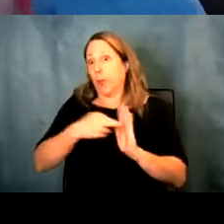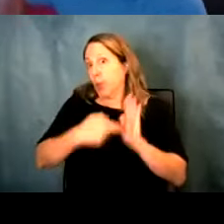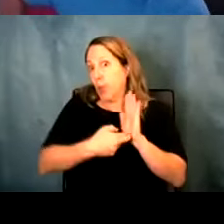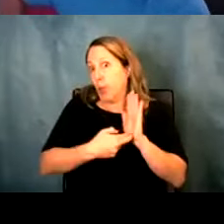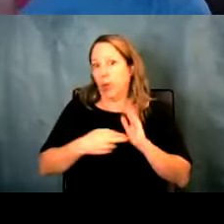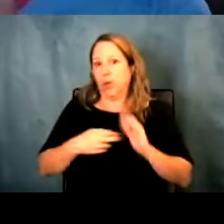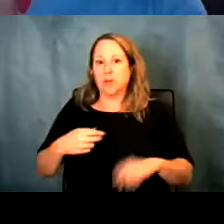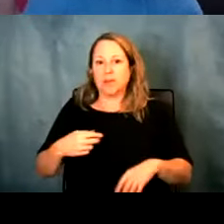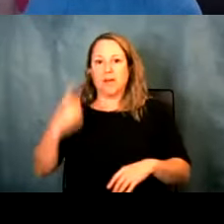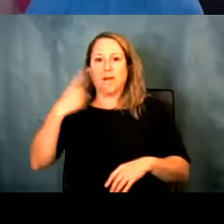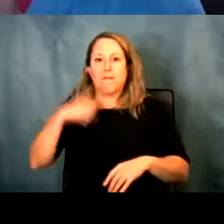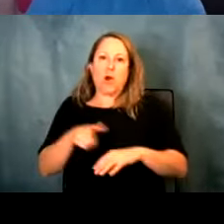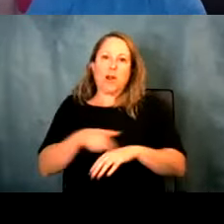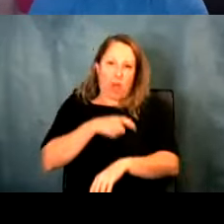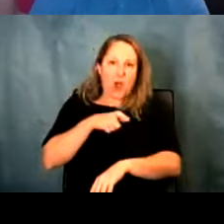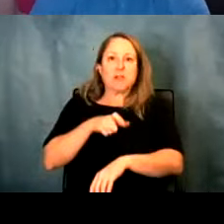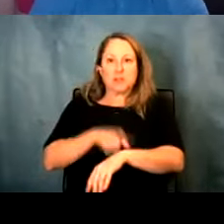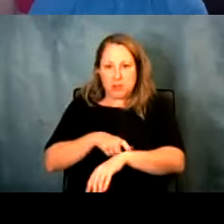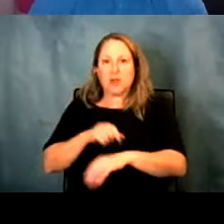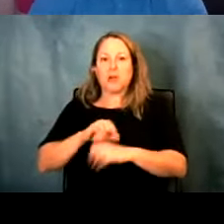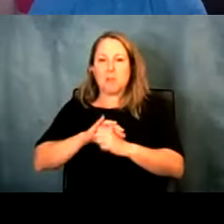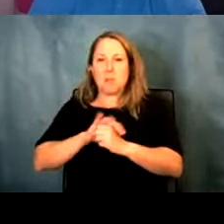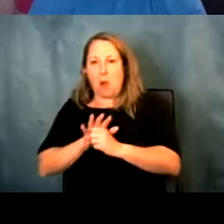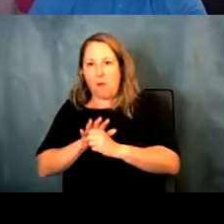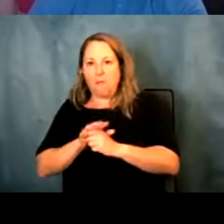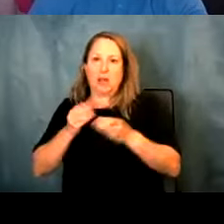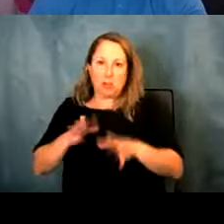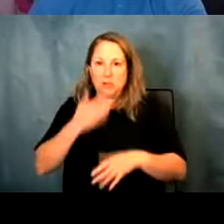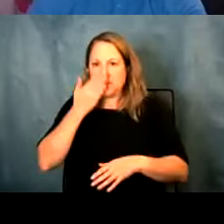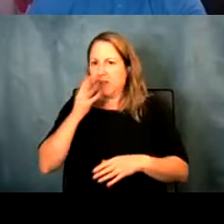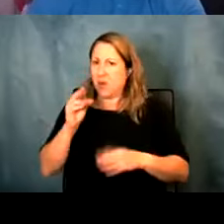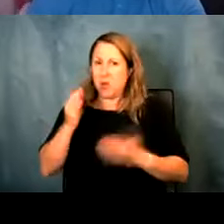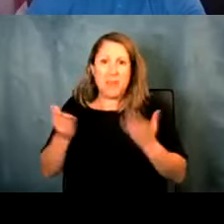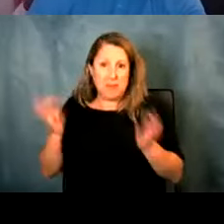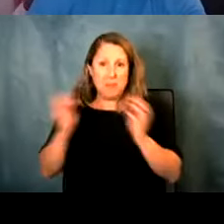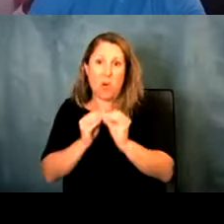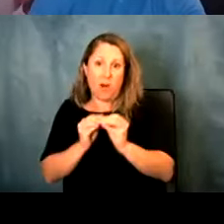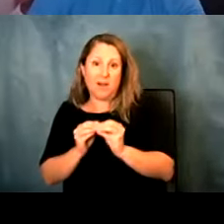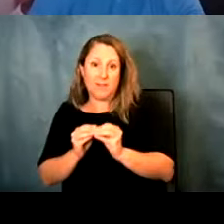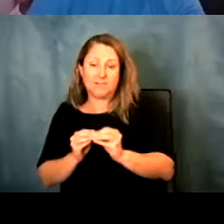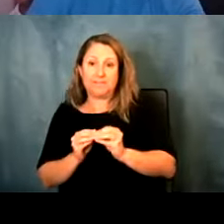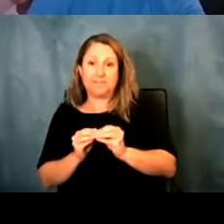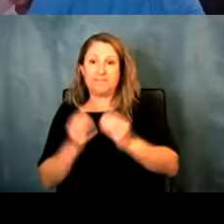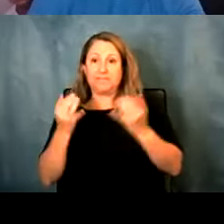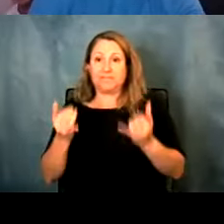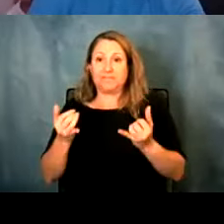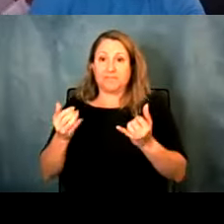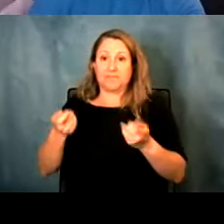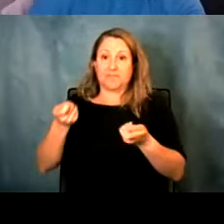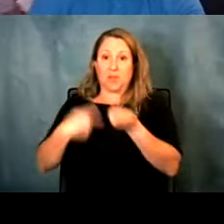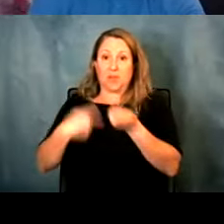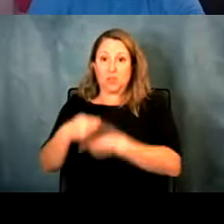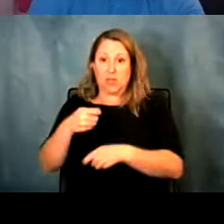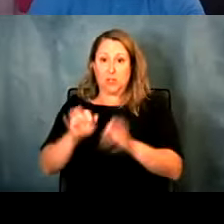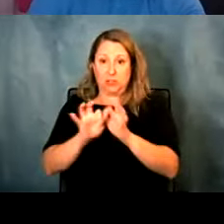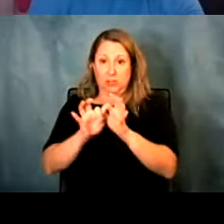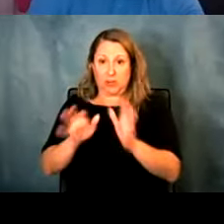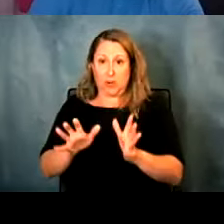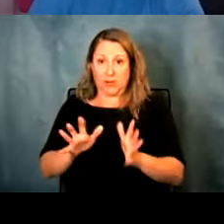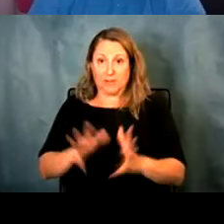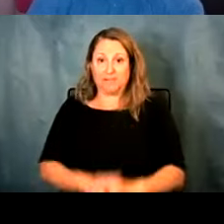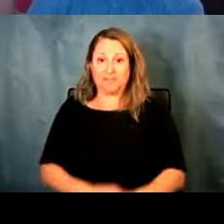long-term effects are loss of taste and smell. No, I have people who feel like the biggest one is fatigue, that they feel like they just